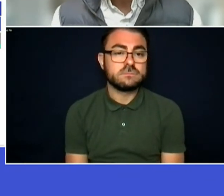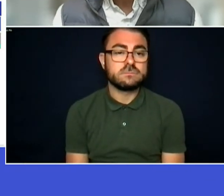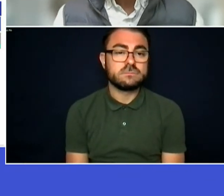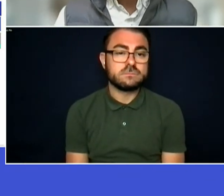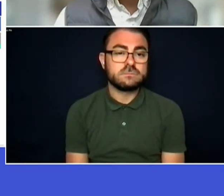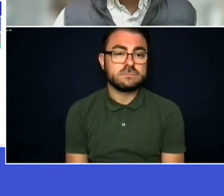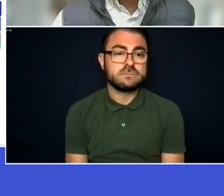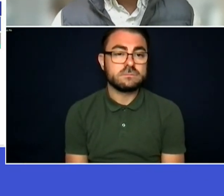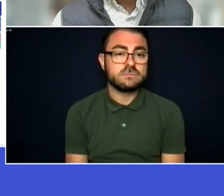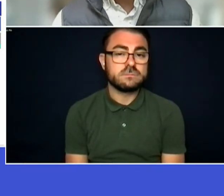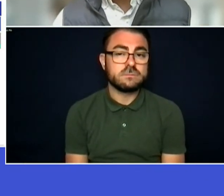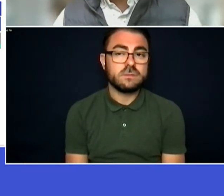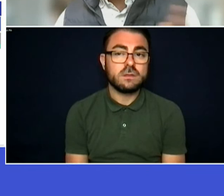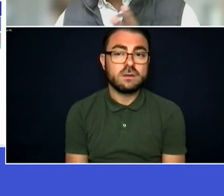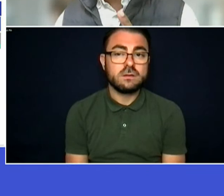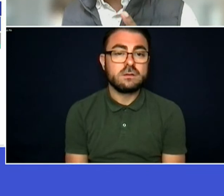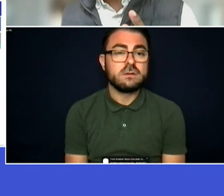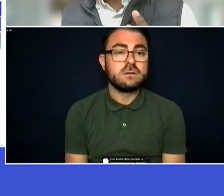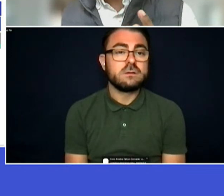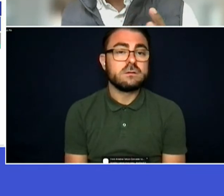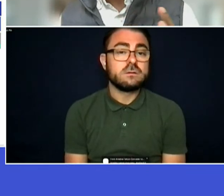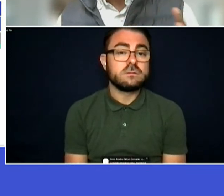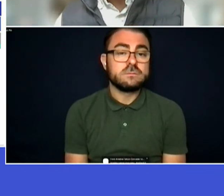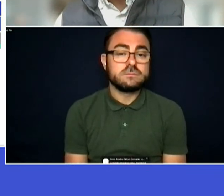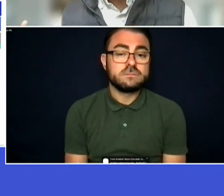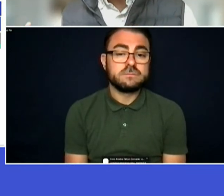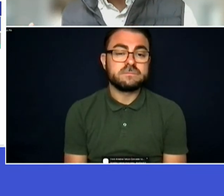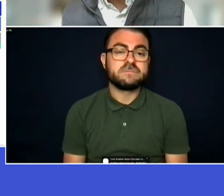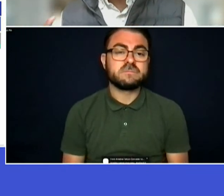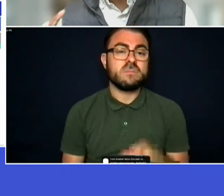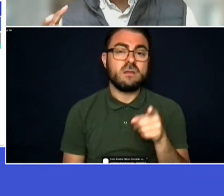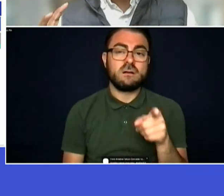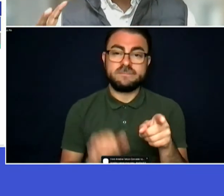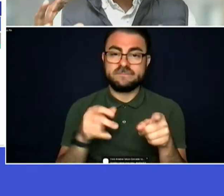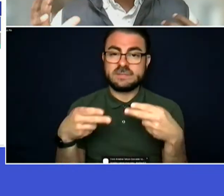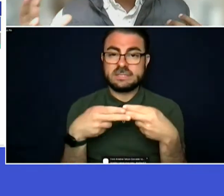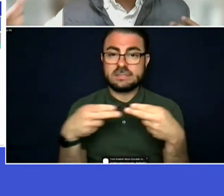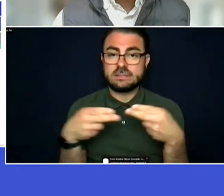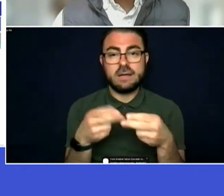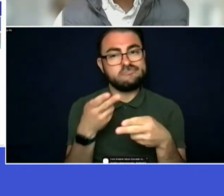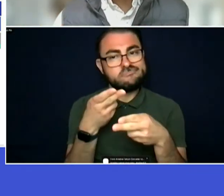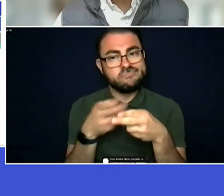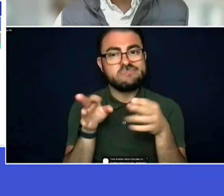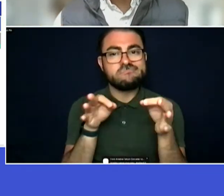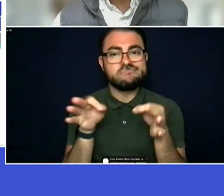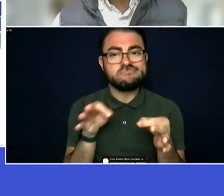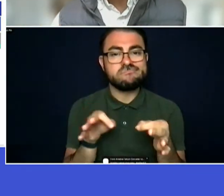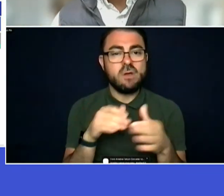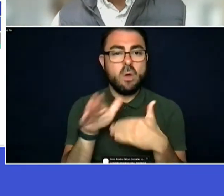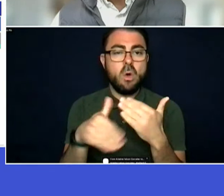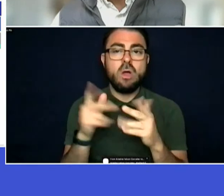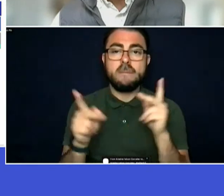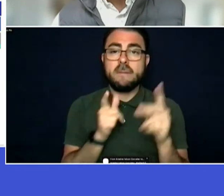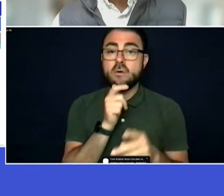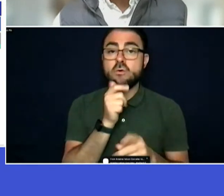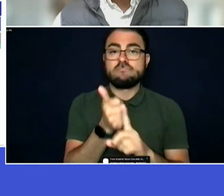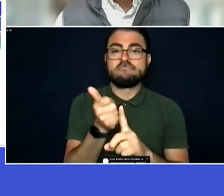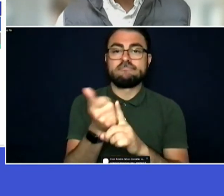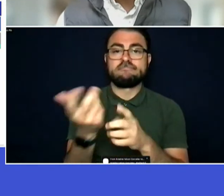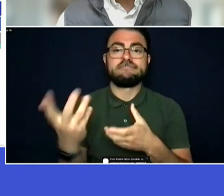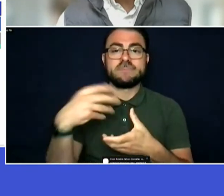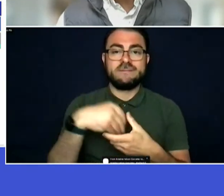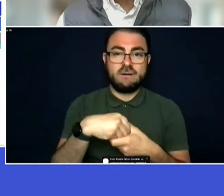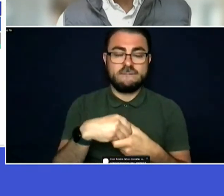Now, this briefly just describes a little overlay of all the folks that have been involved in developing